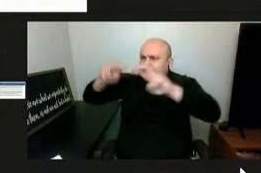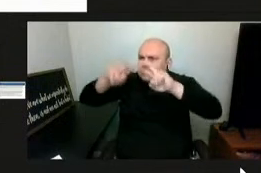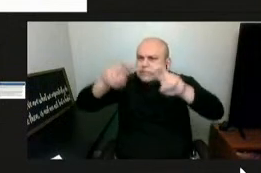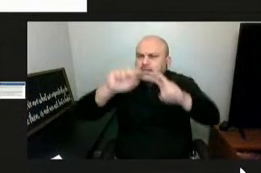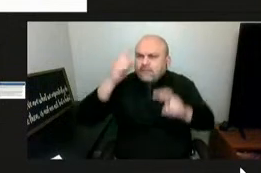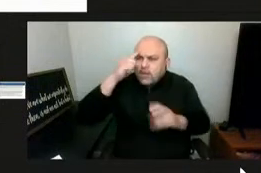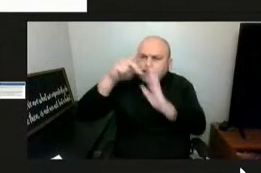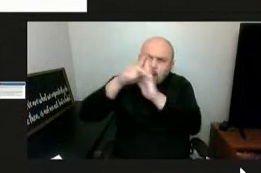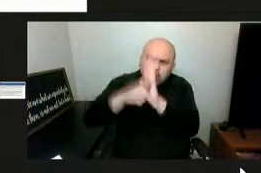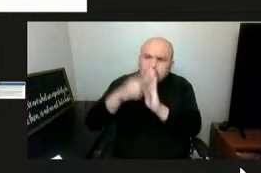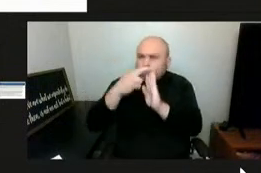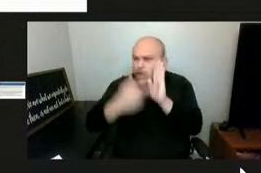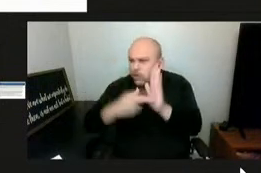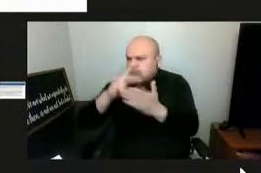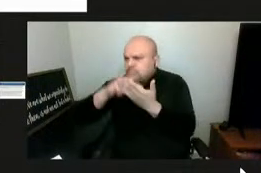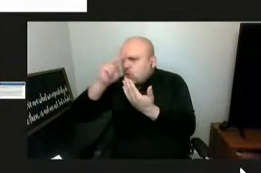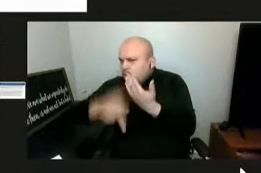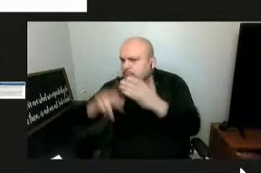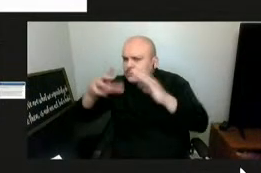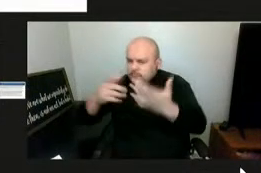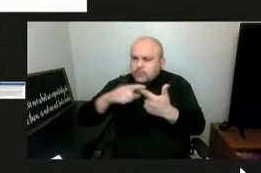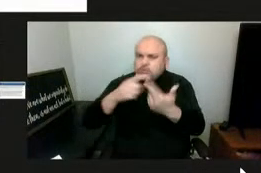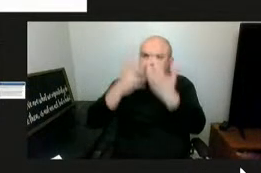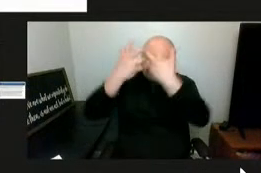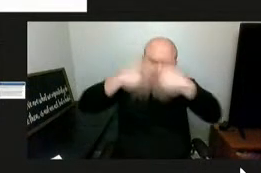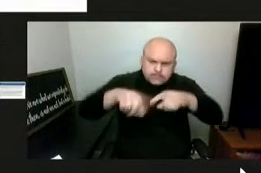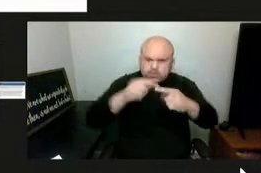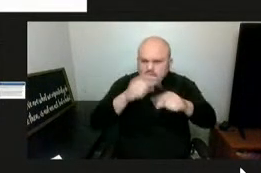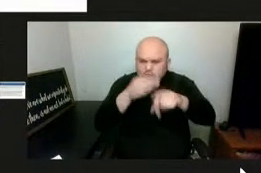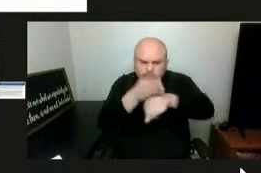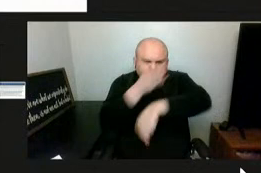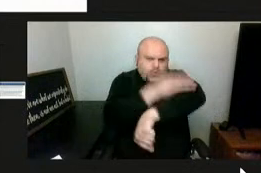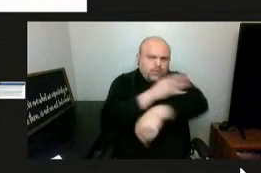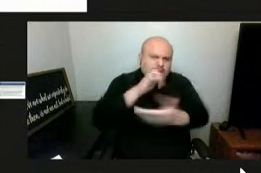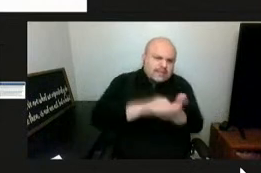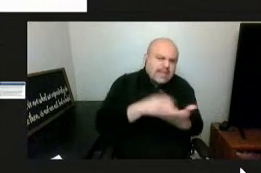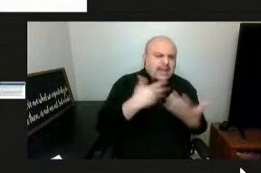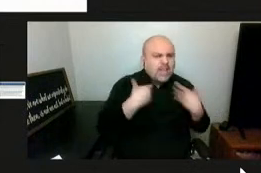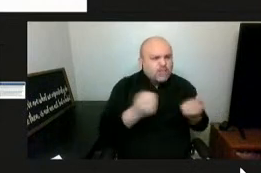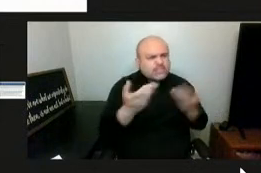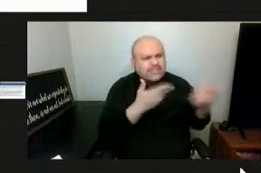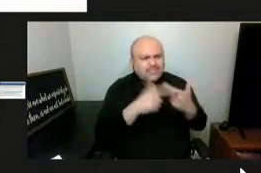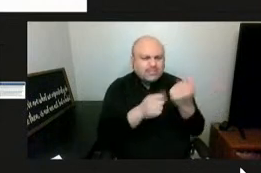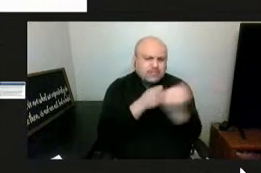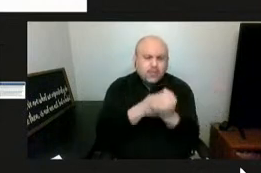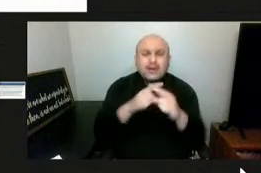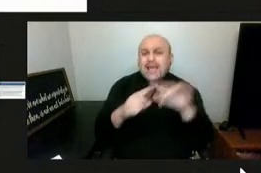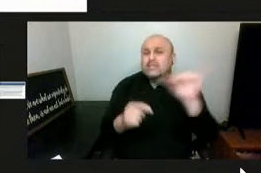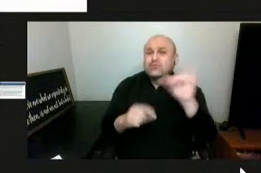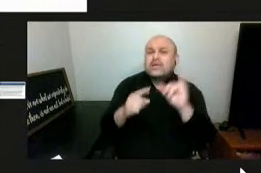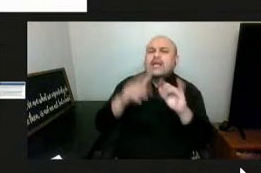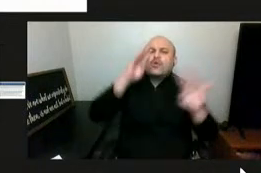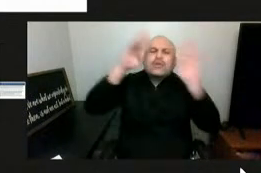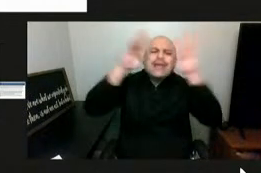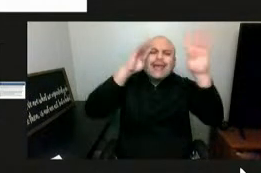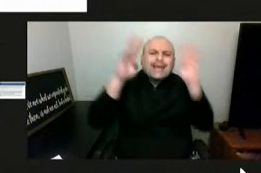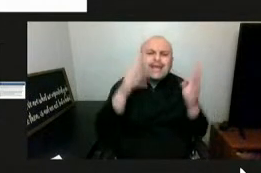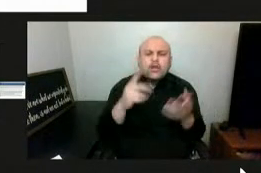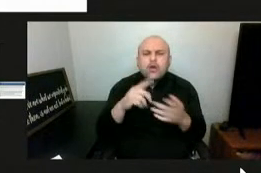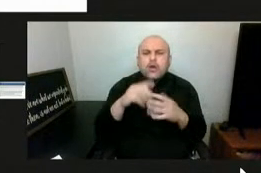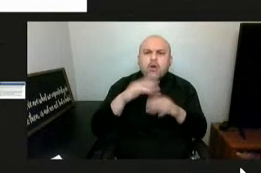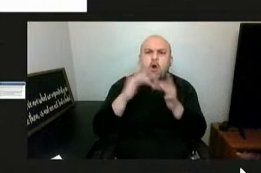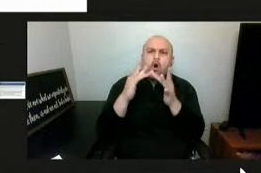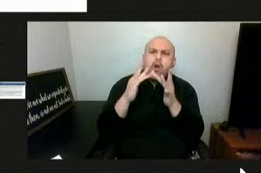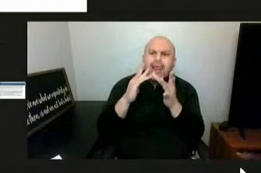and programs in order to improve access to mental health services and supports, as well as creating an online portal to